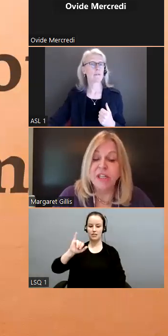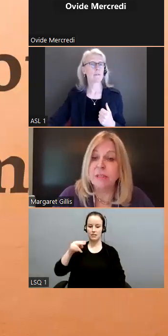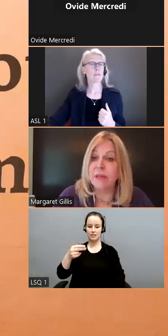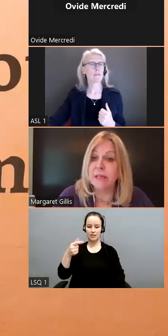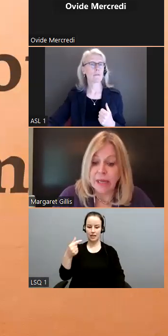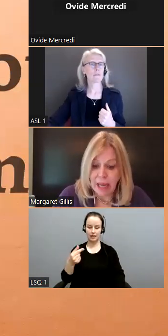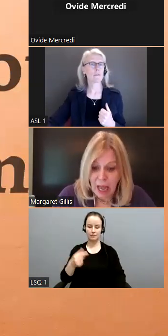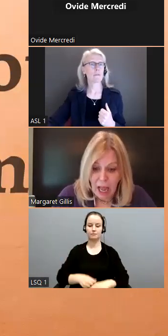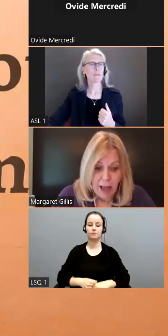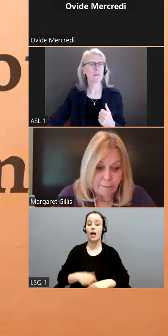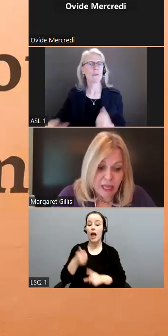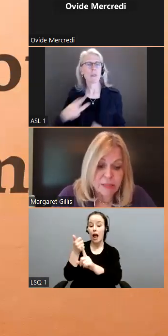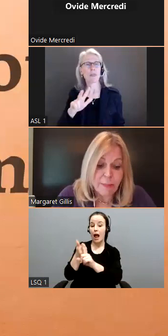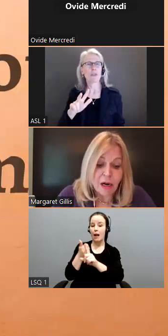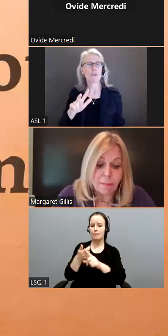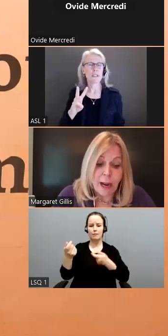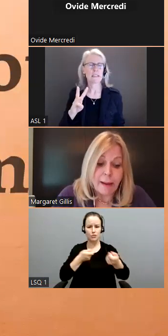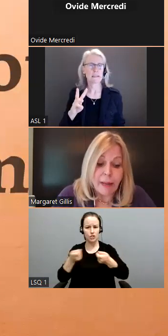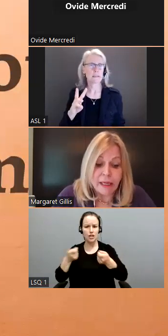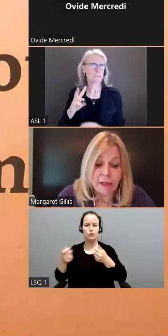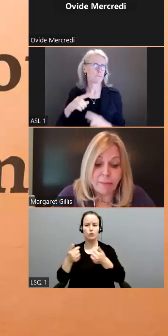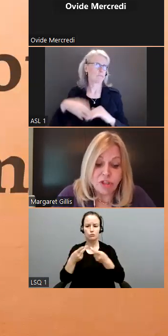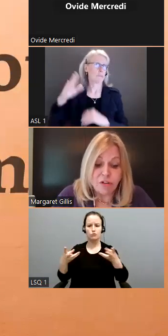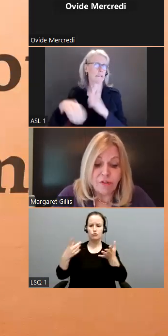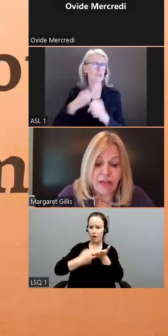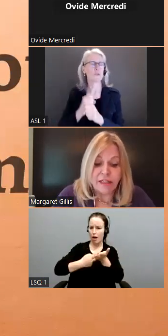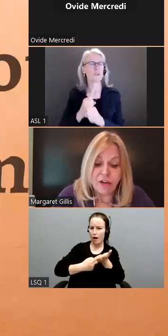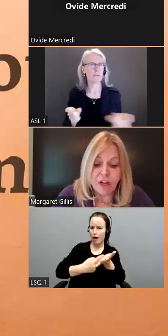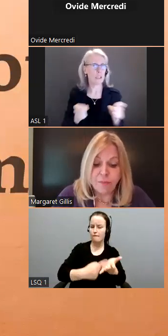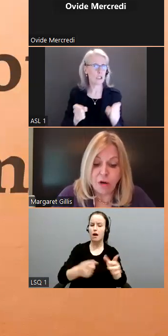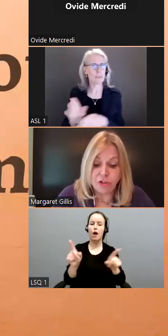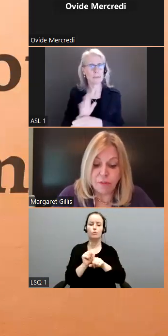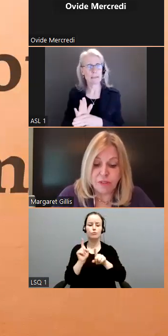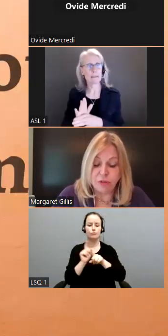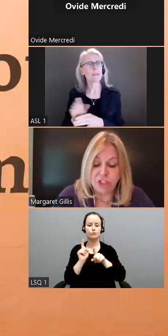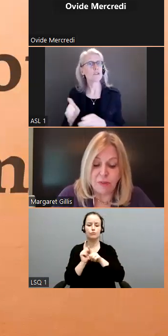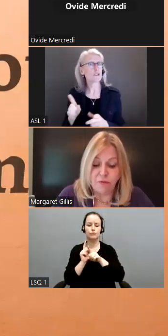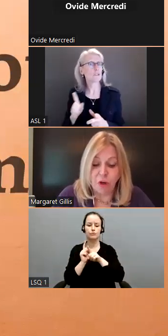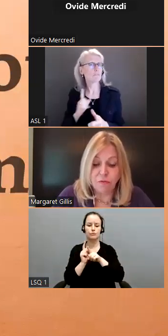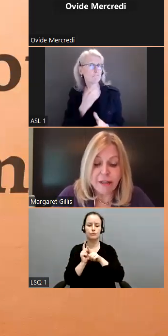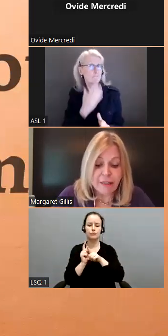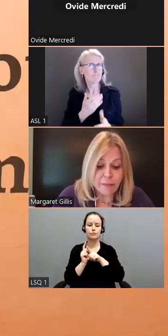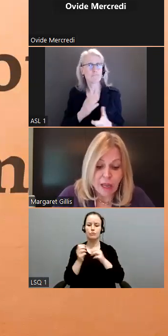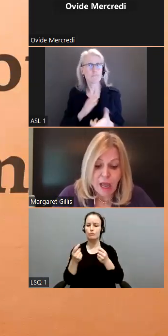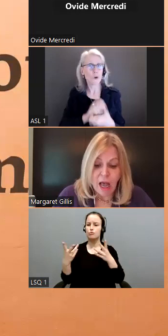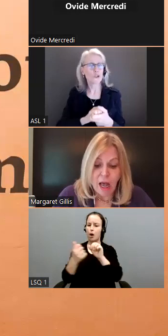and she has been inspired by many collaborative and innovative partnerships which she's been involved